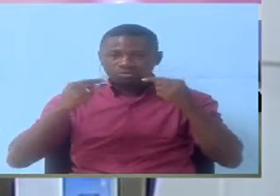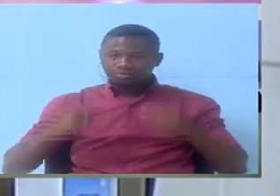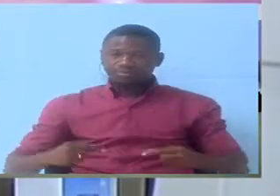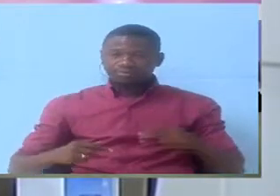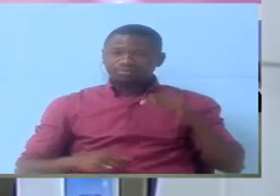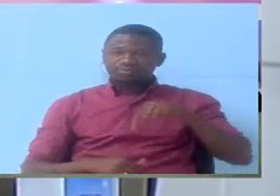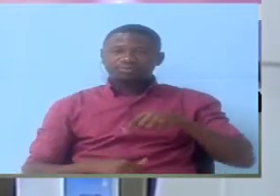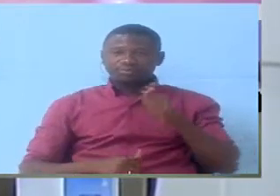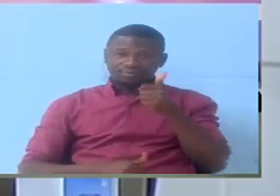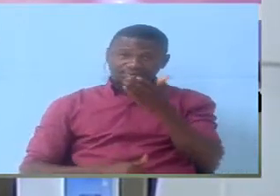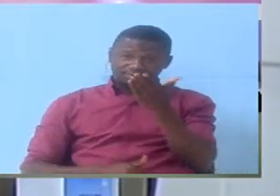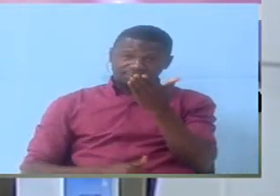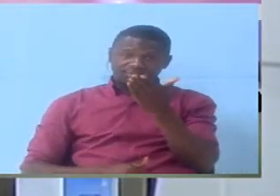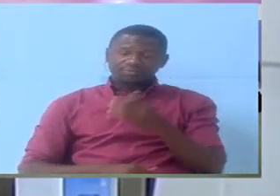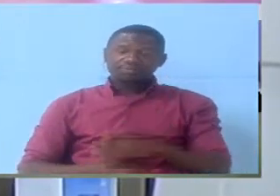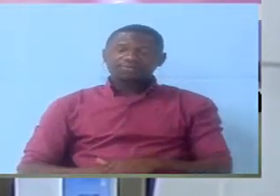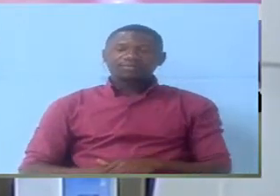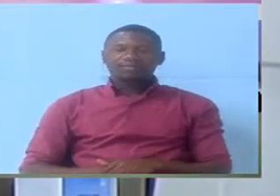And